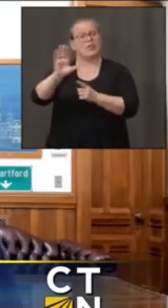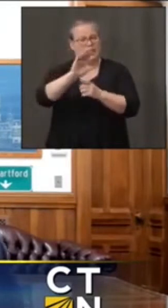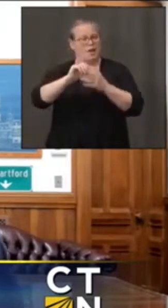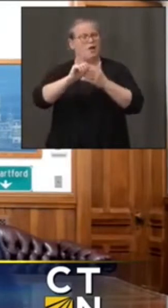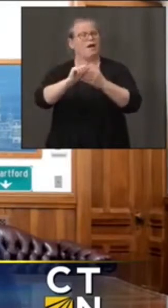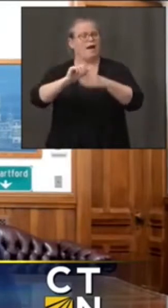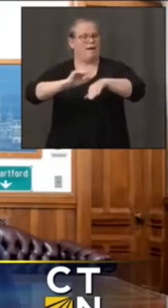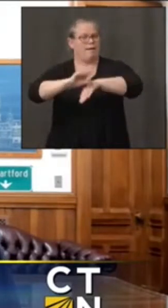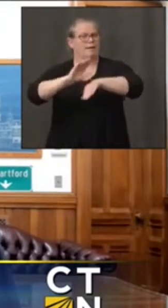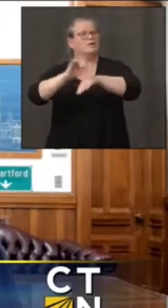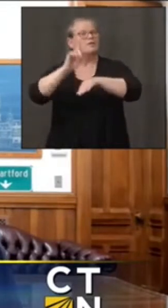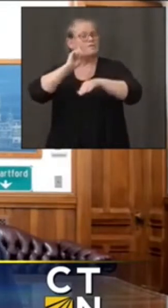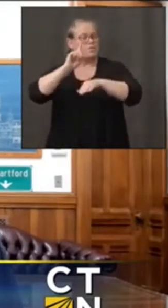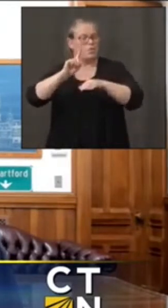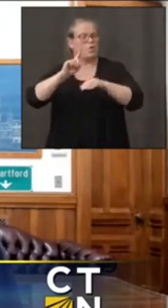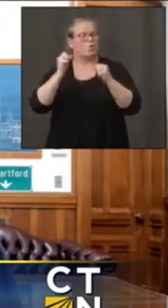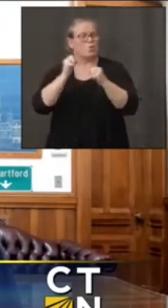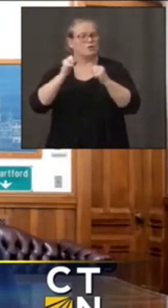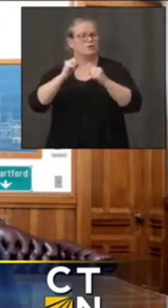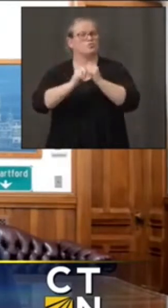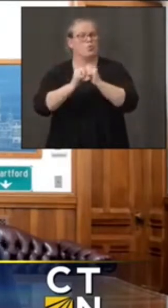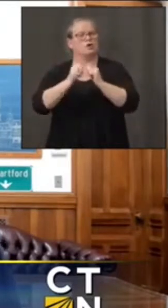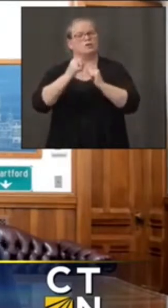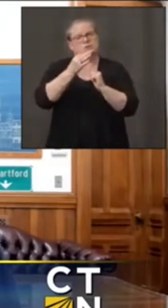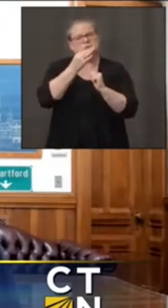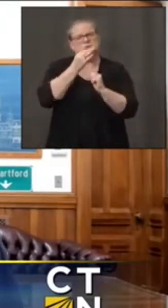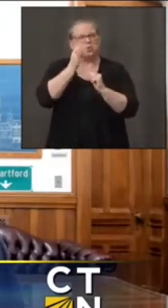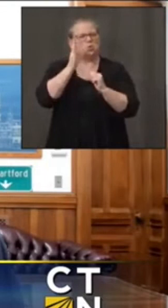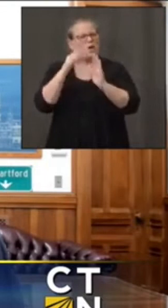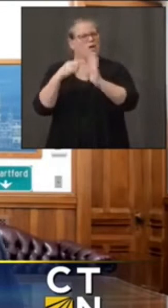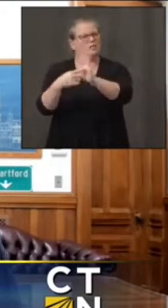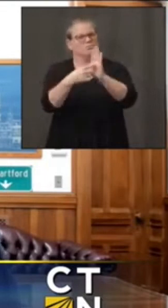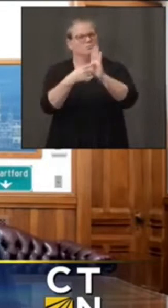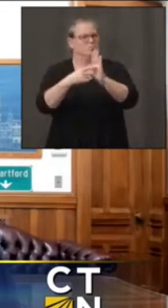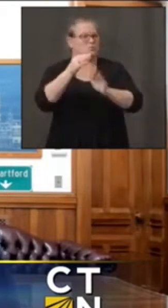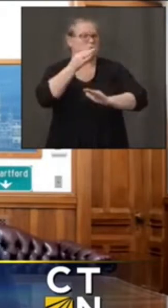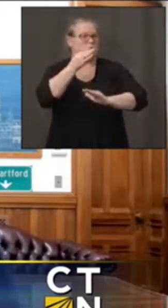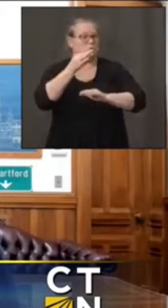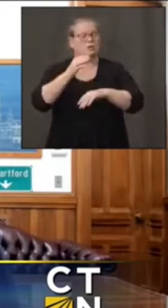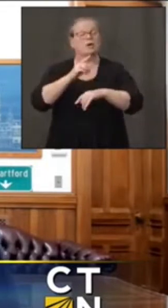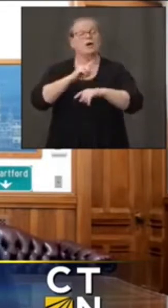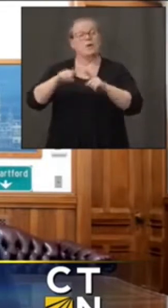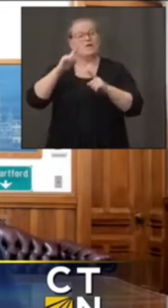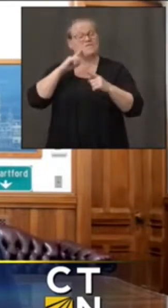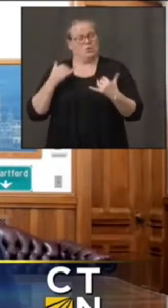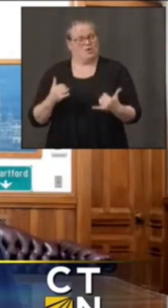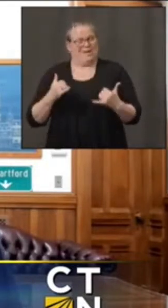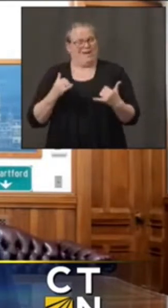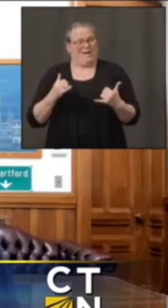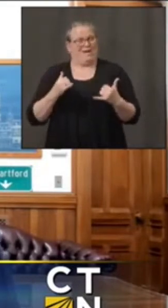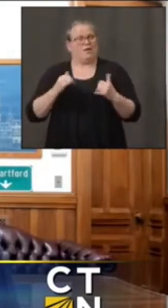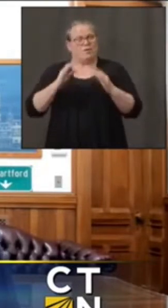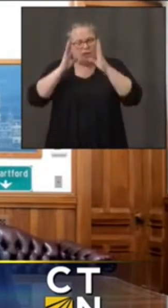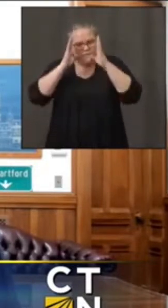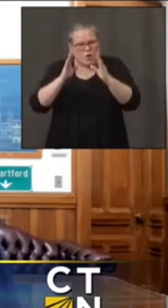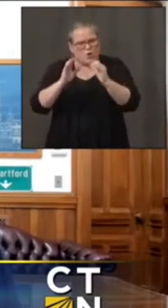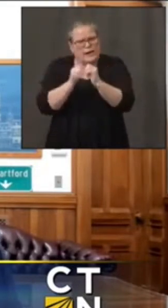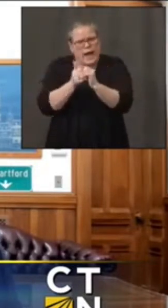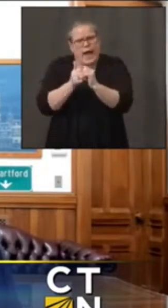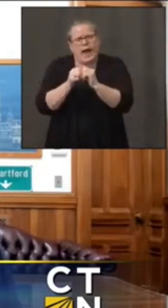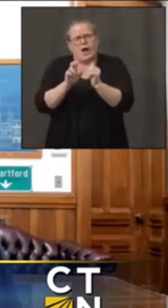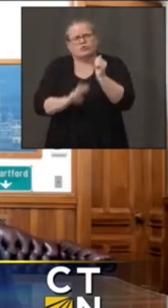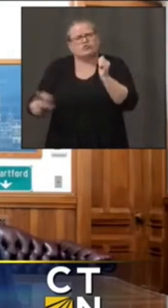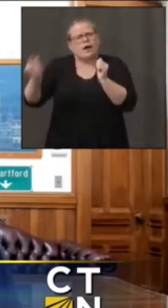winter sports in the coming weeks. But at least in the immediate time frame, we're going to be focused on how we can potentially limit the